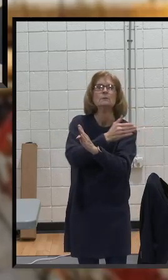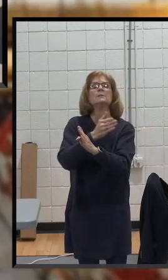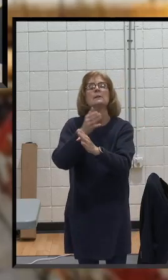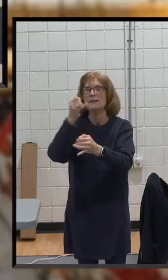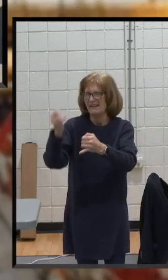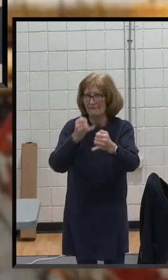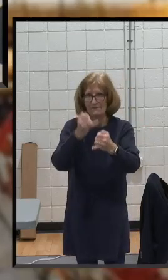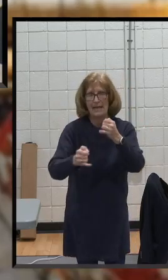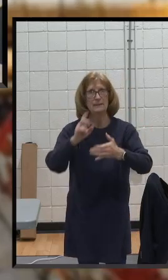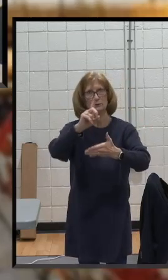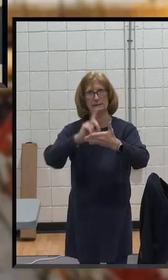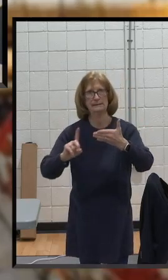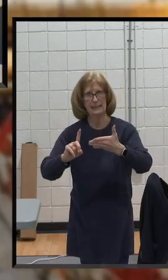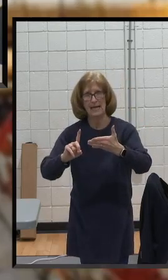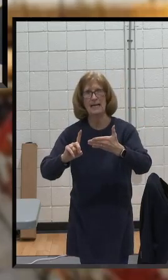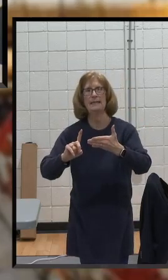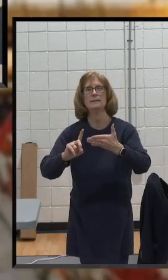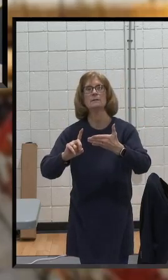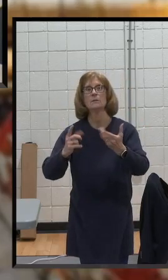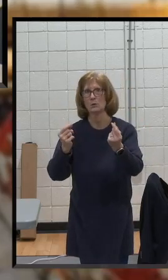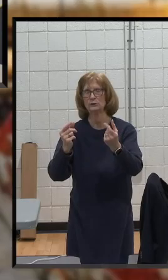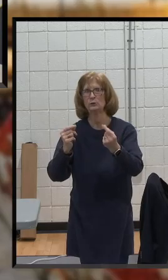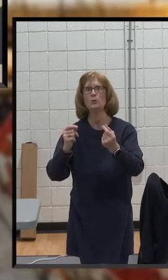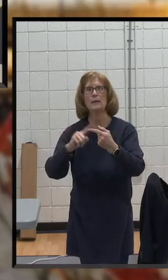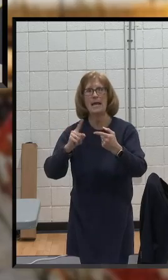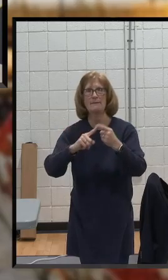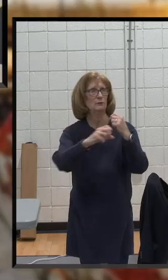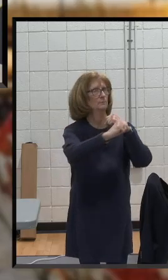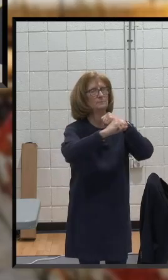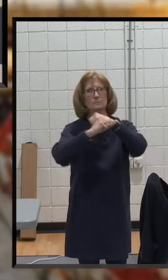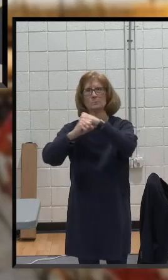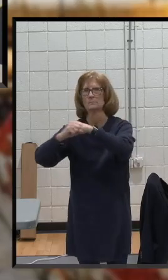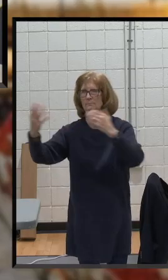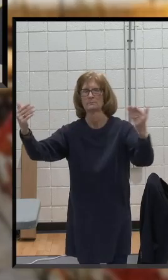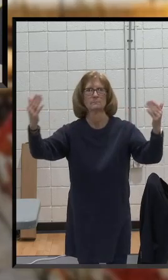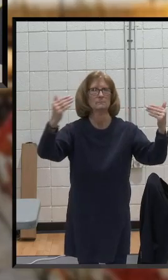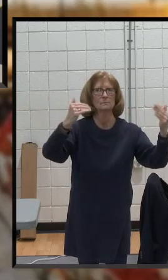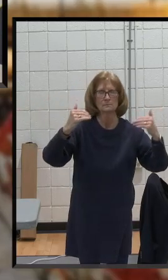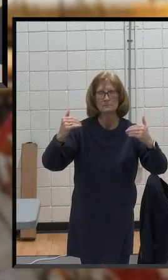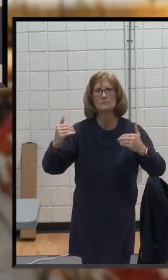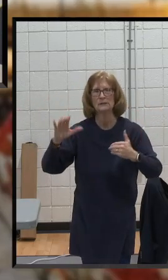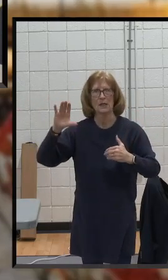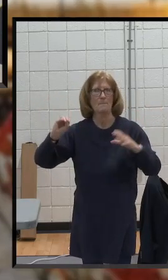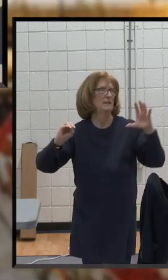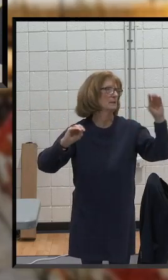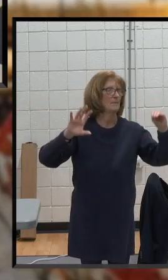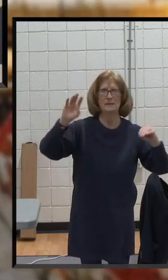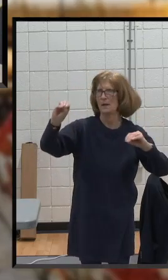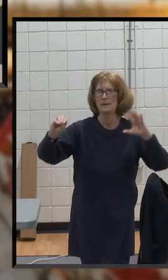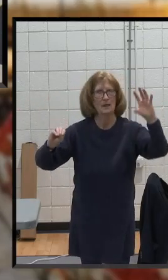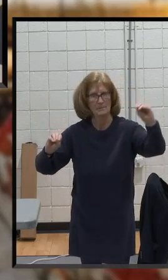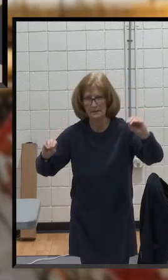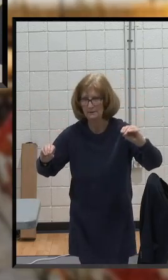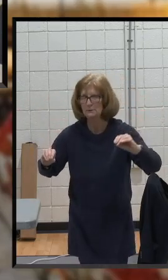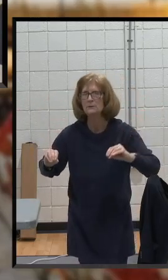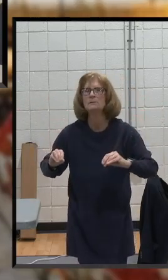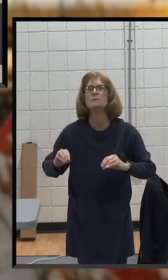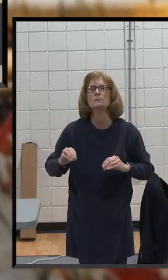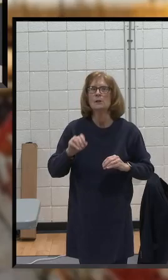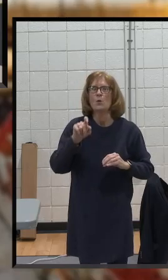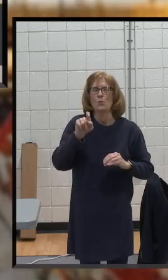design, we advertise to contractors. A project of this scale will attract